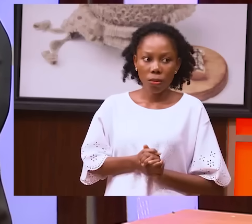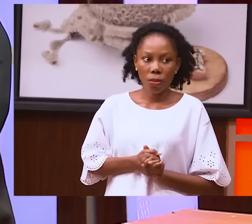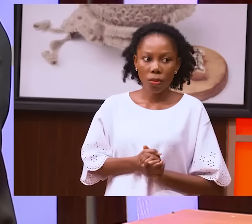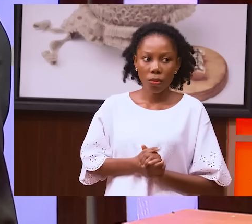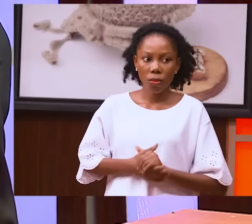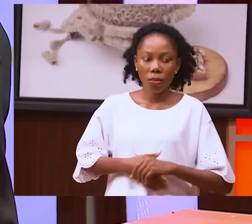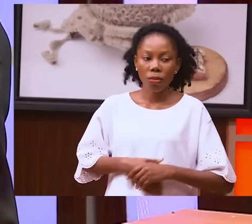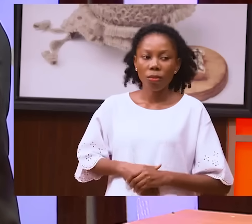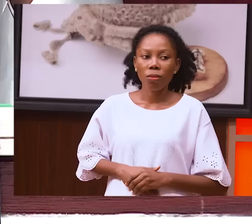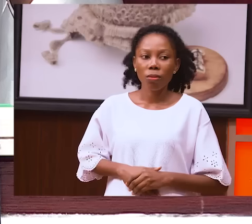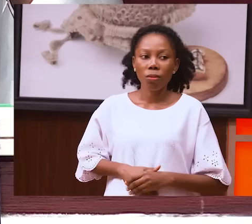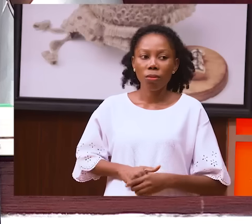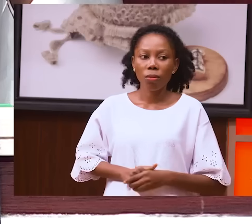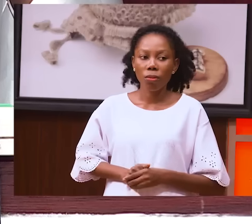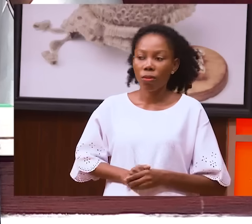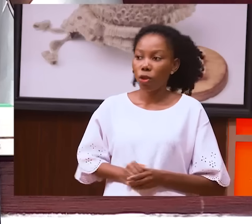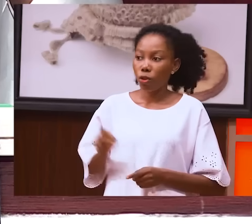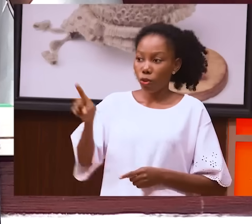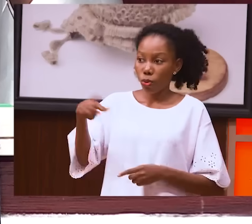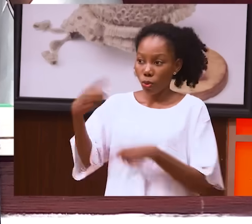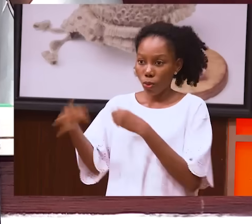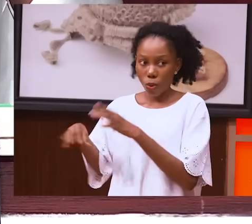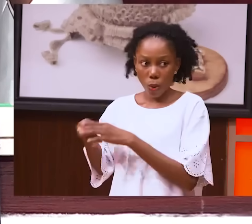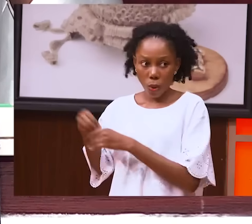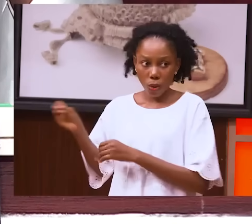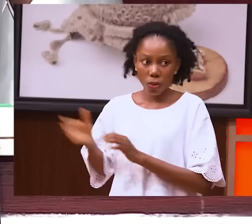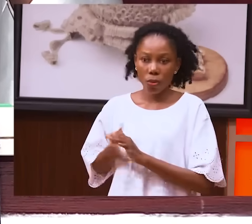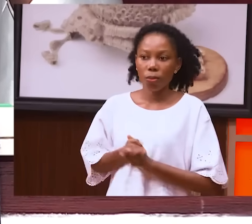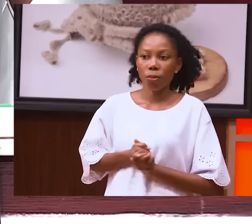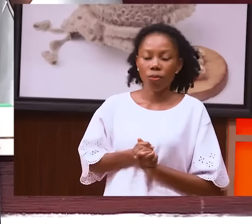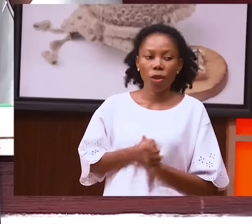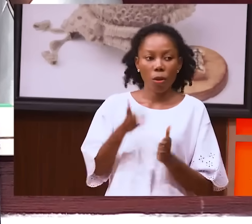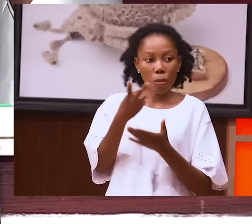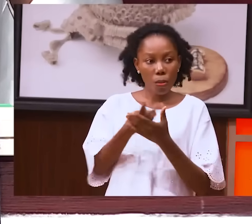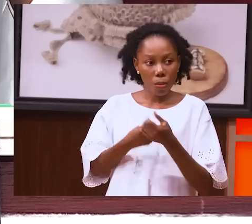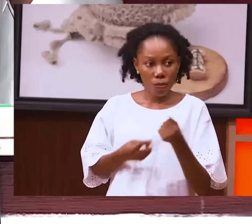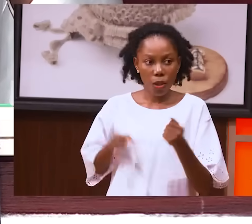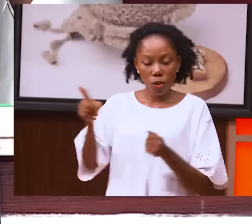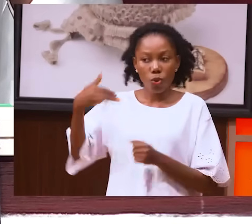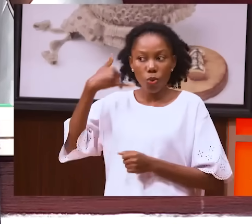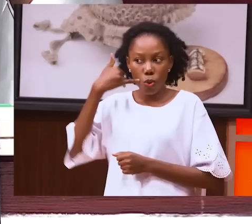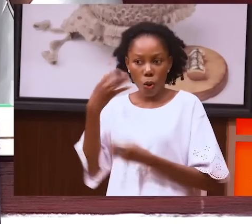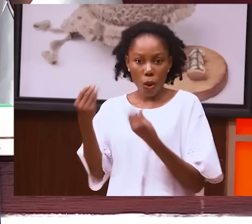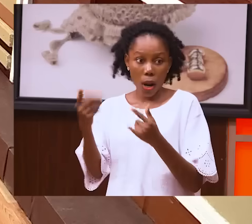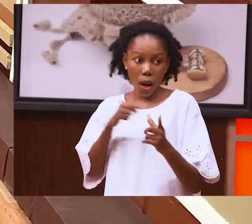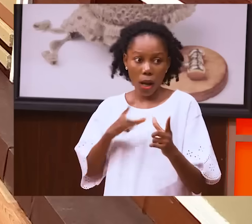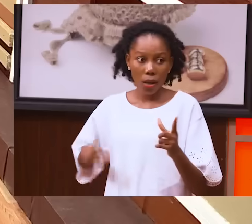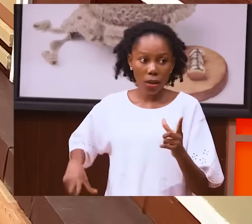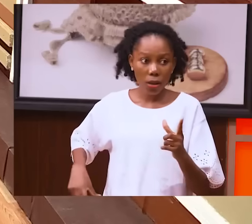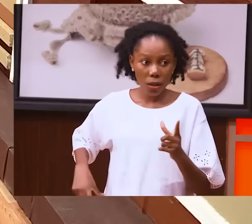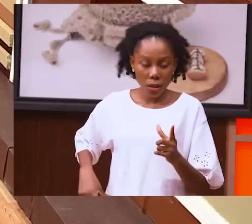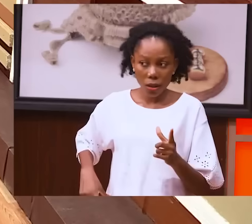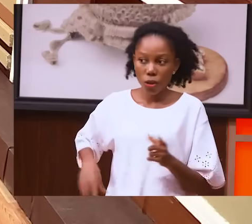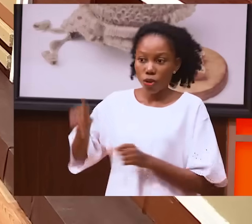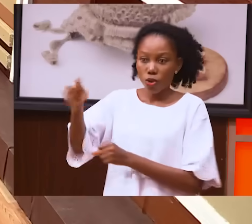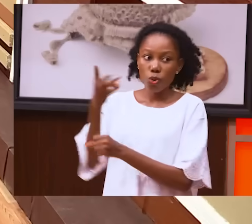First, go out first. Okay. You can go together. Let him call the landlord and